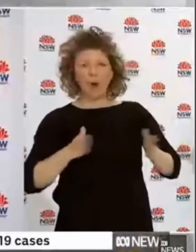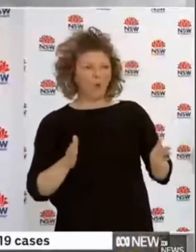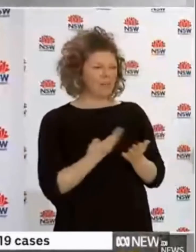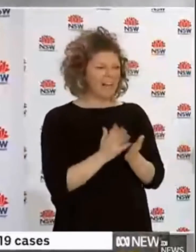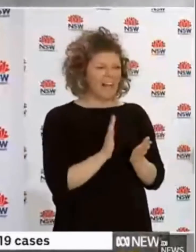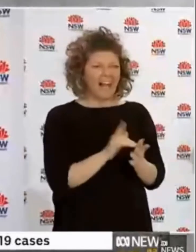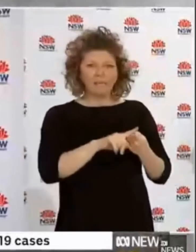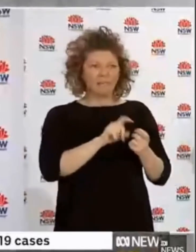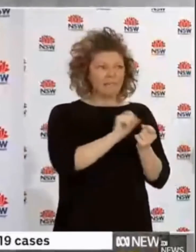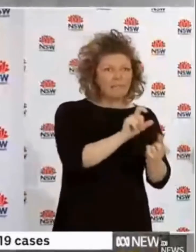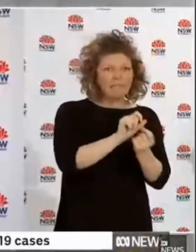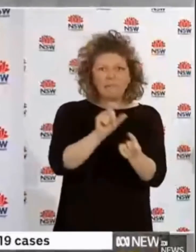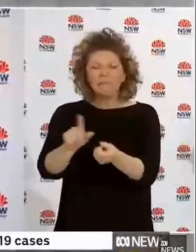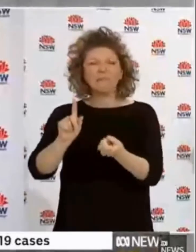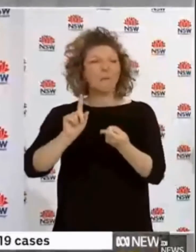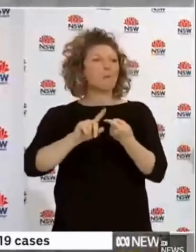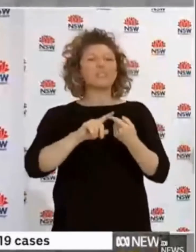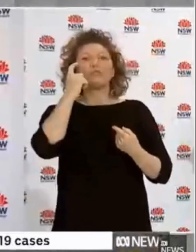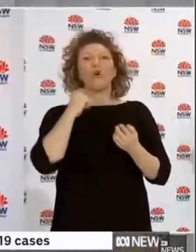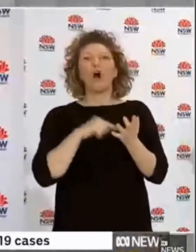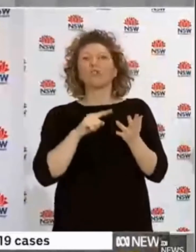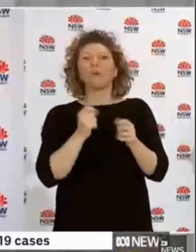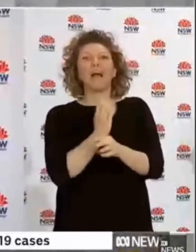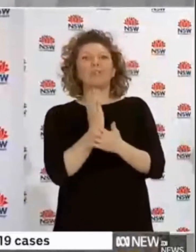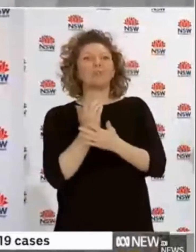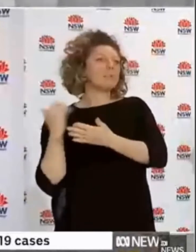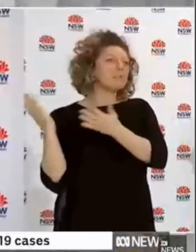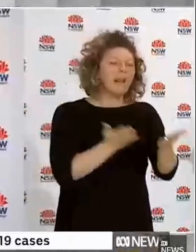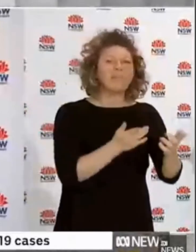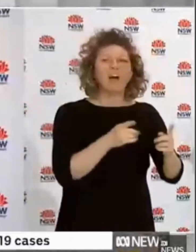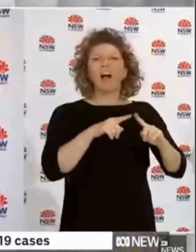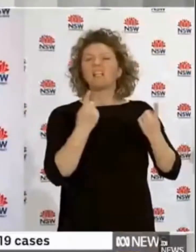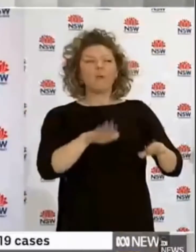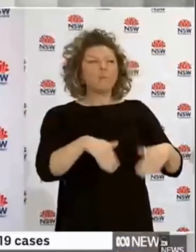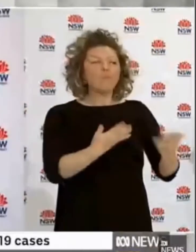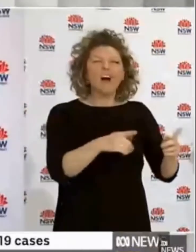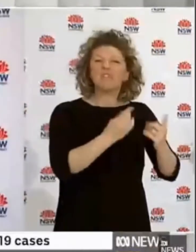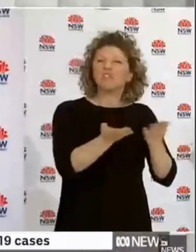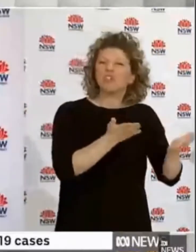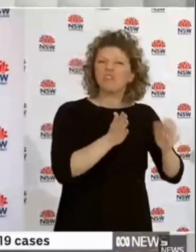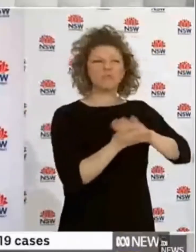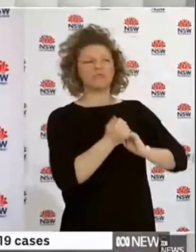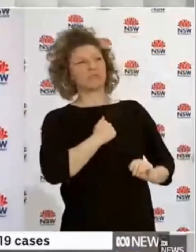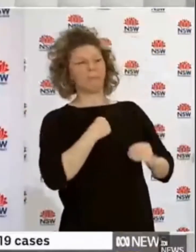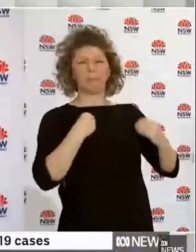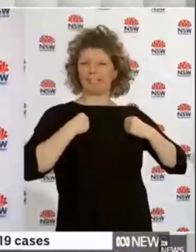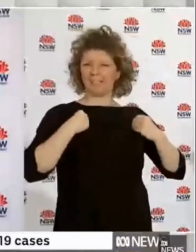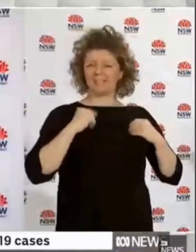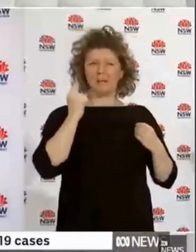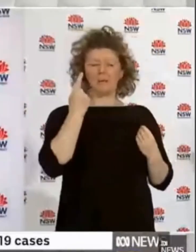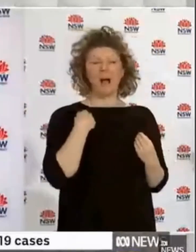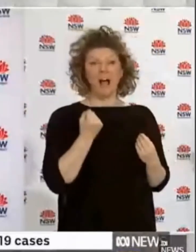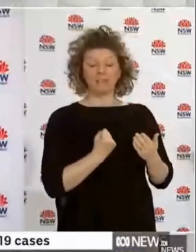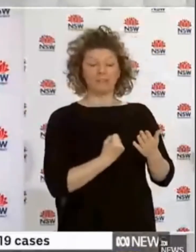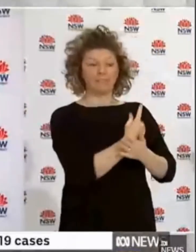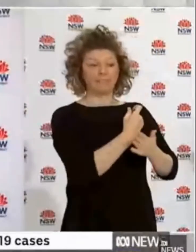of products more broadly for the community. But what we are seeing is quite a number of cases arising in